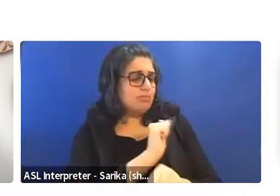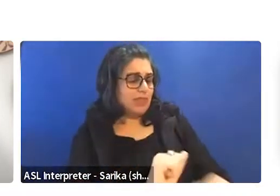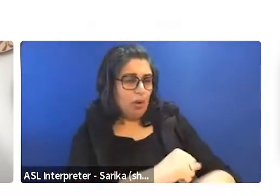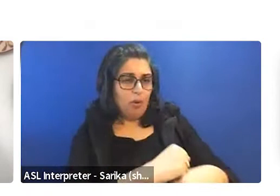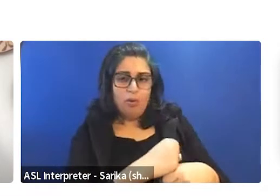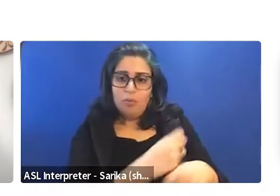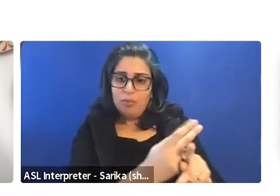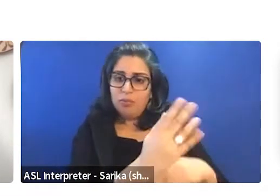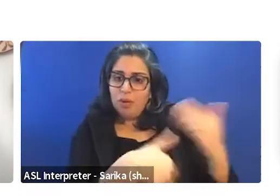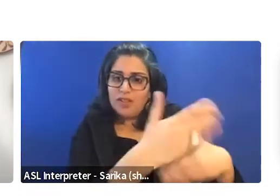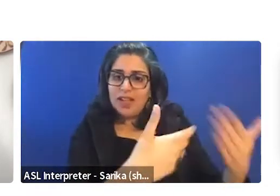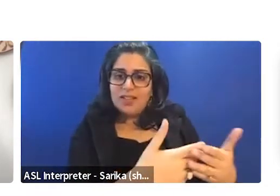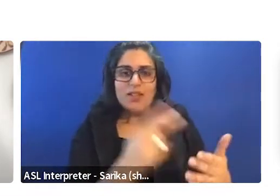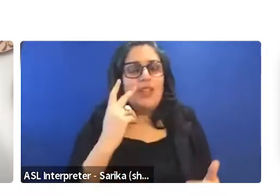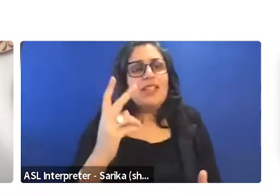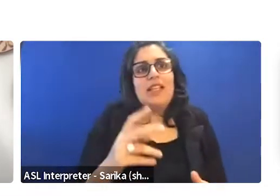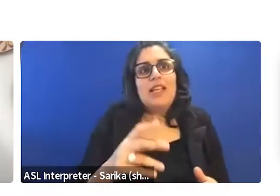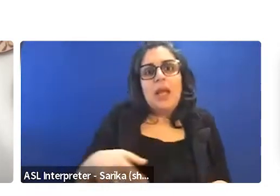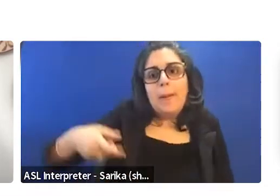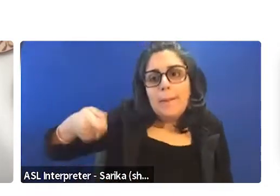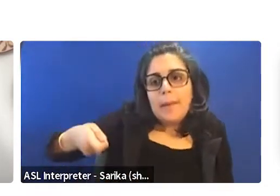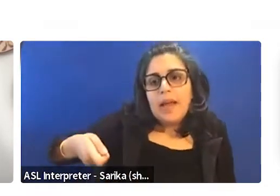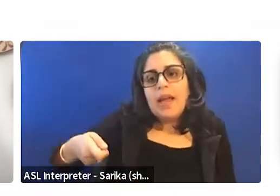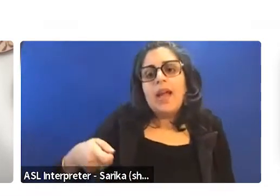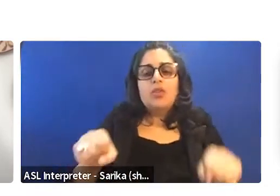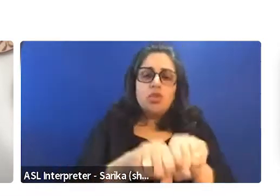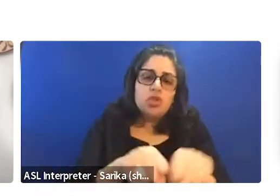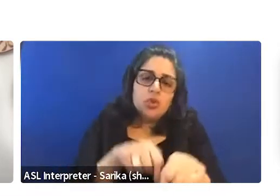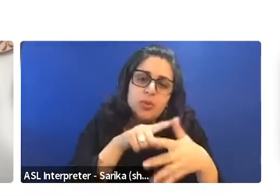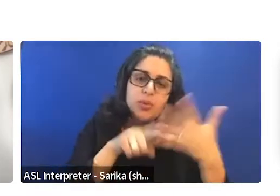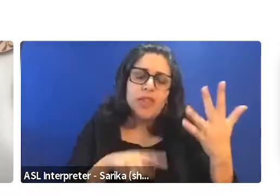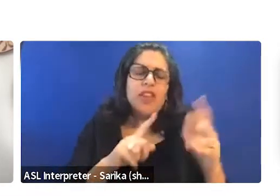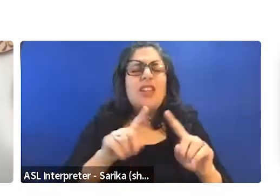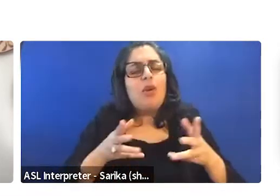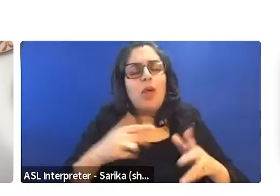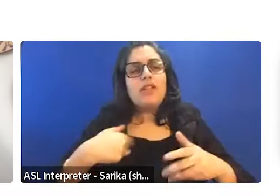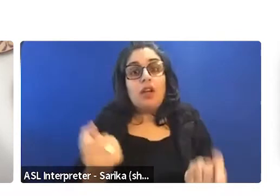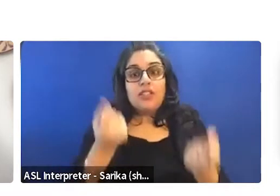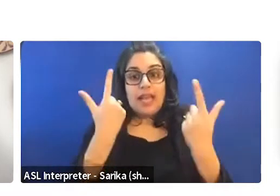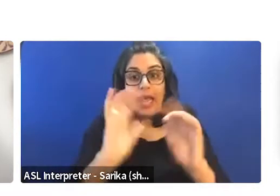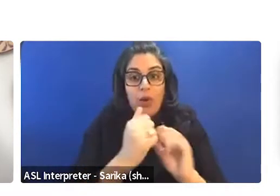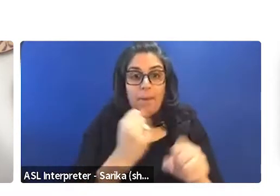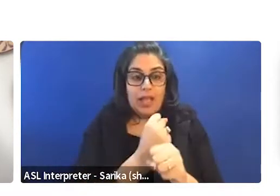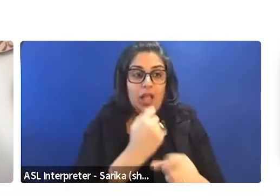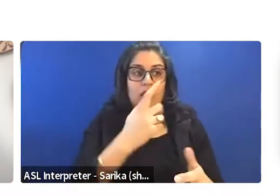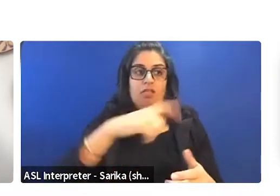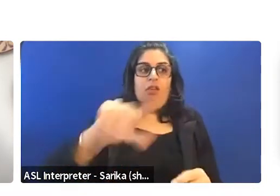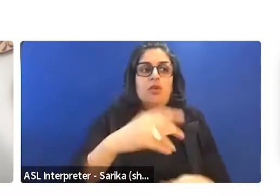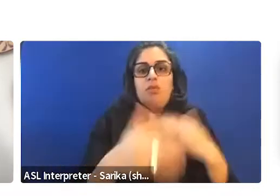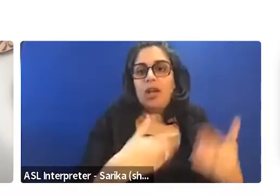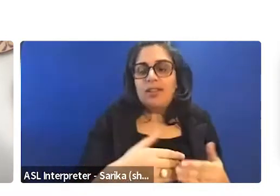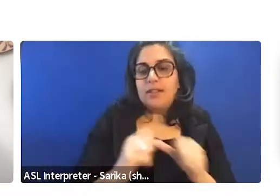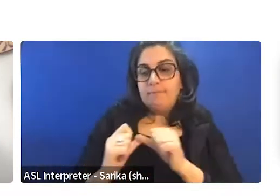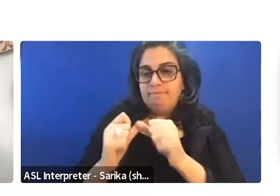the leather that we see in shoes and handbags, there are different ways that we can understand how to make those processes more sustainable.